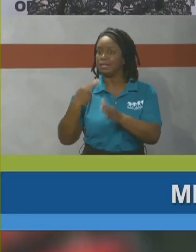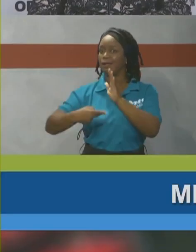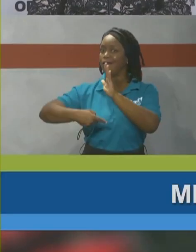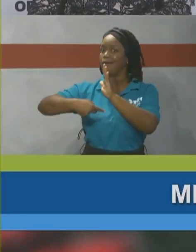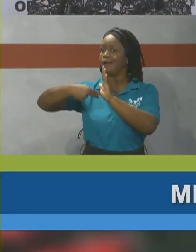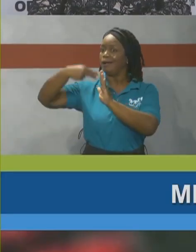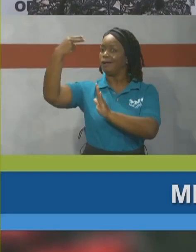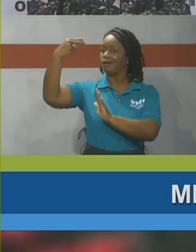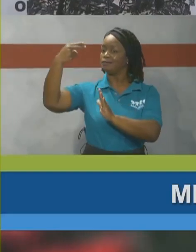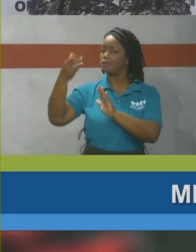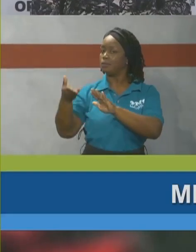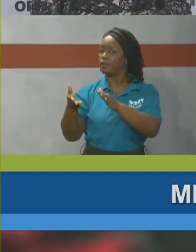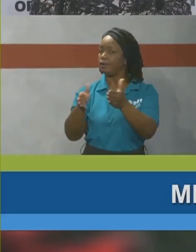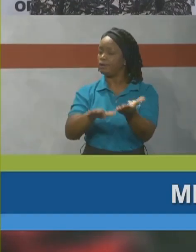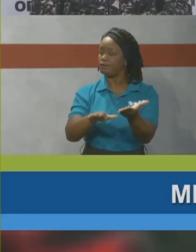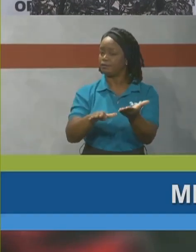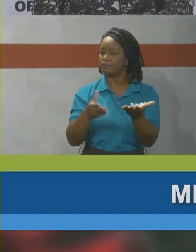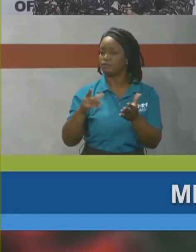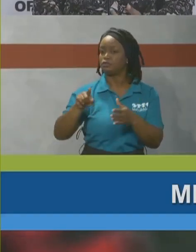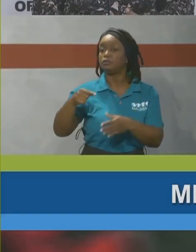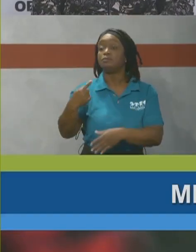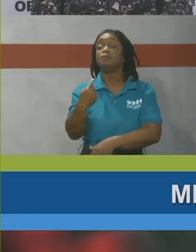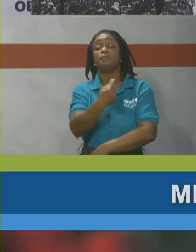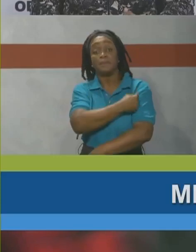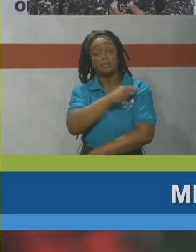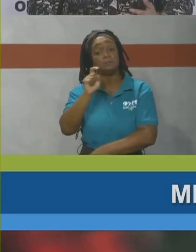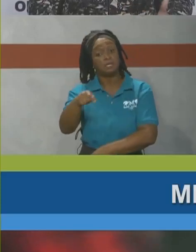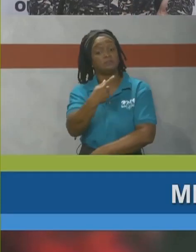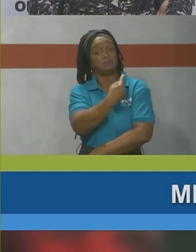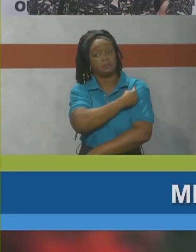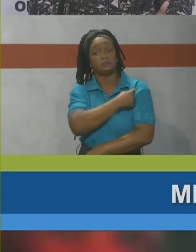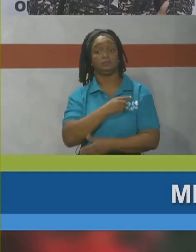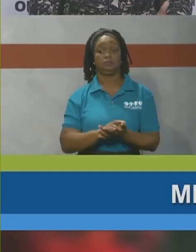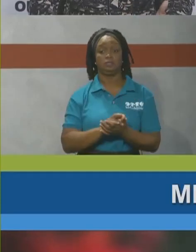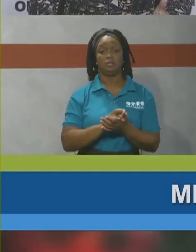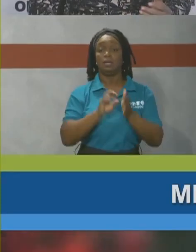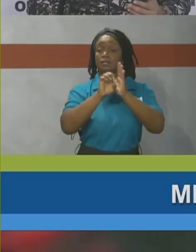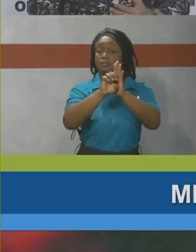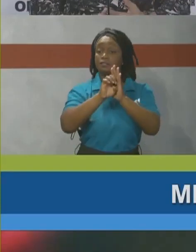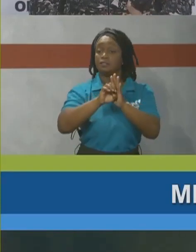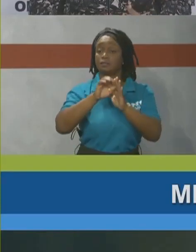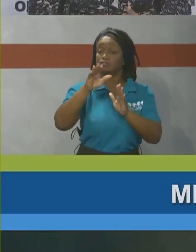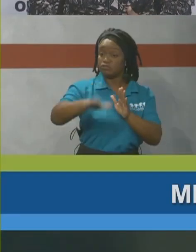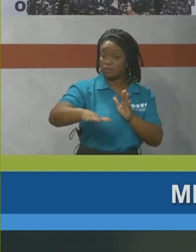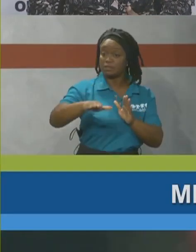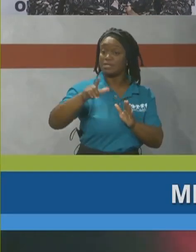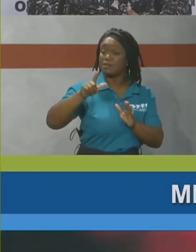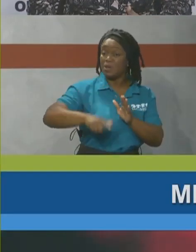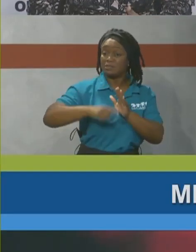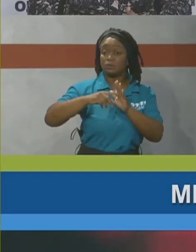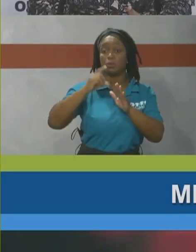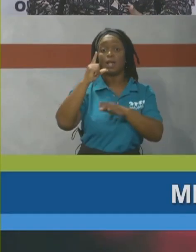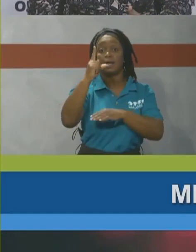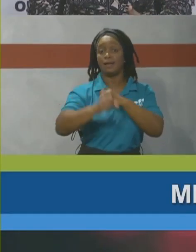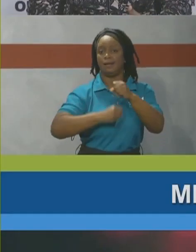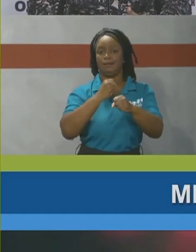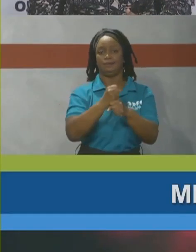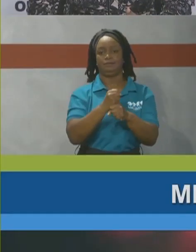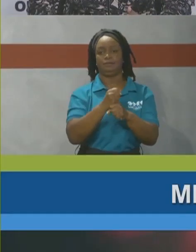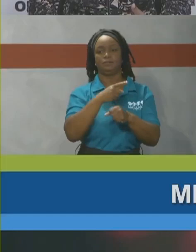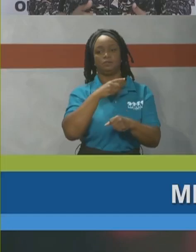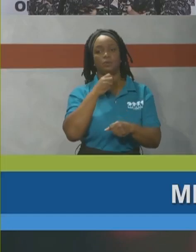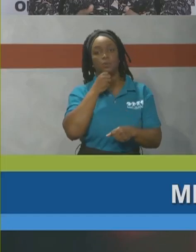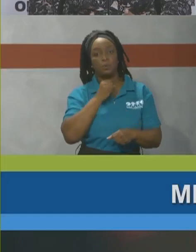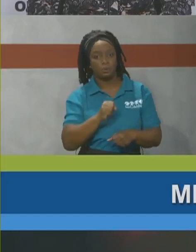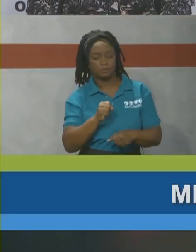ones vaccinated. If, for instance, your child is less than 1 year old, as a parent, I would advise